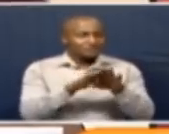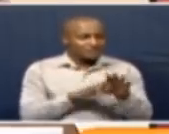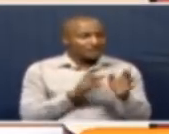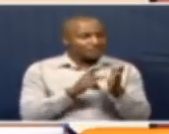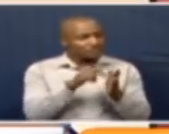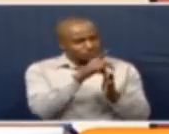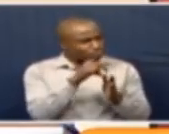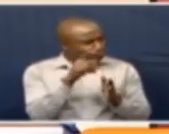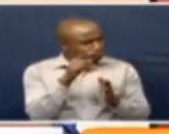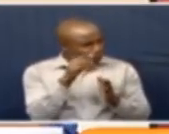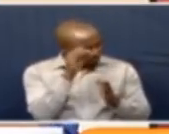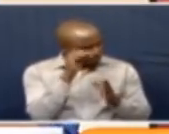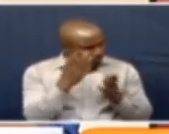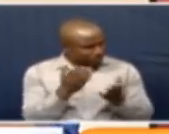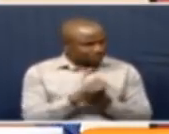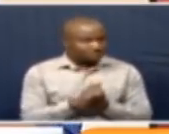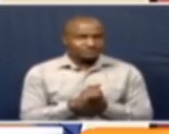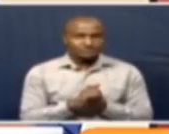What do you have to say about that?